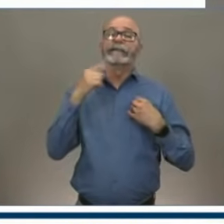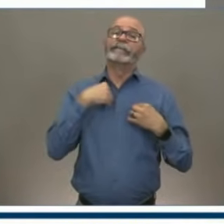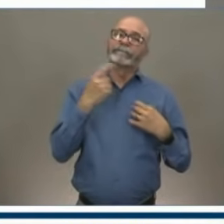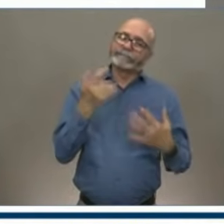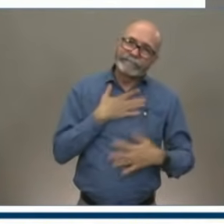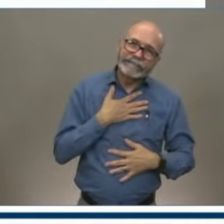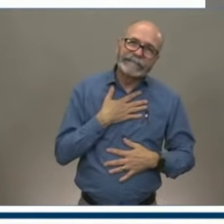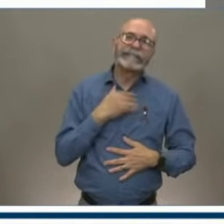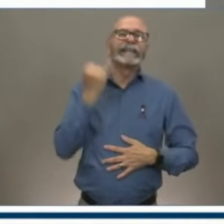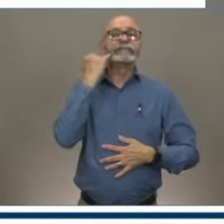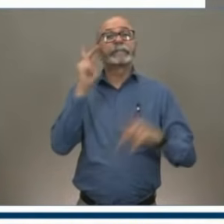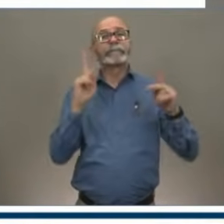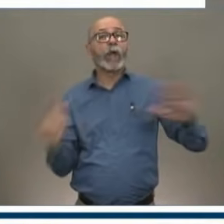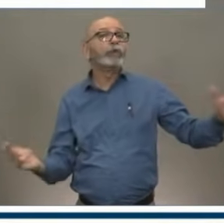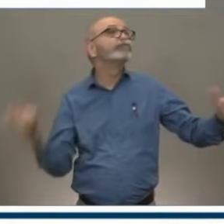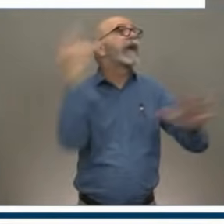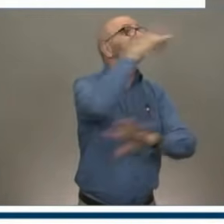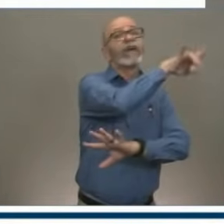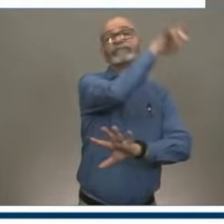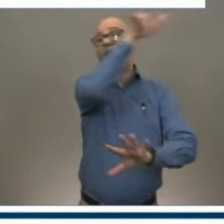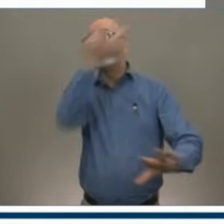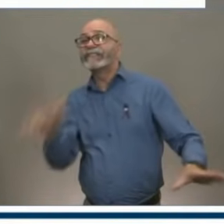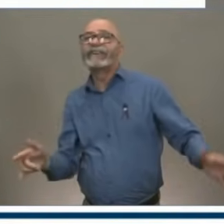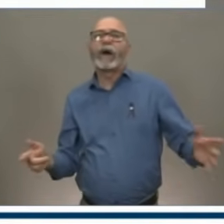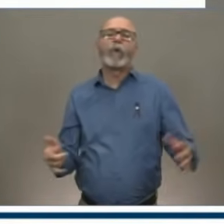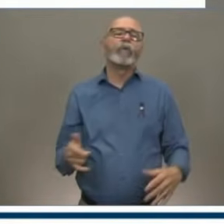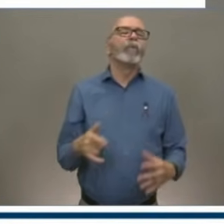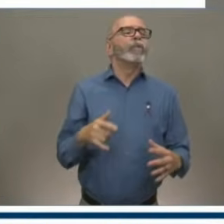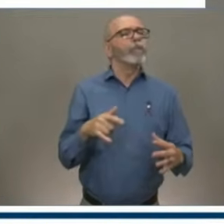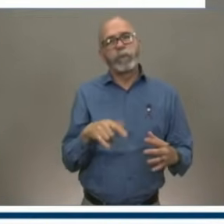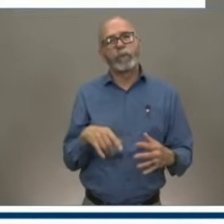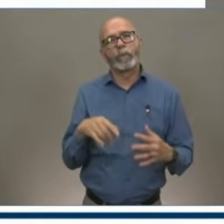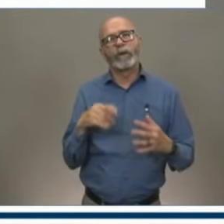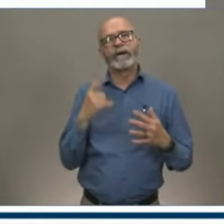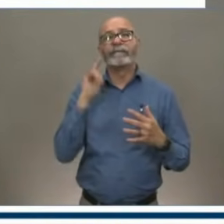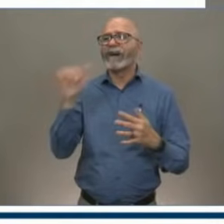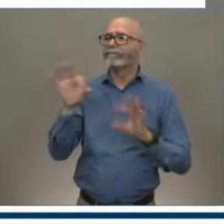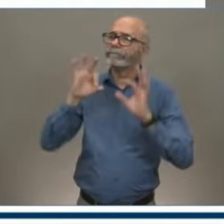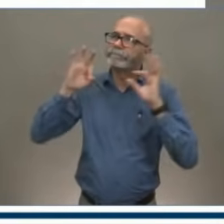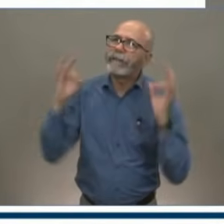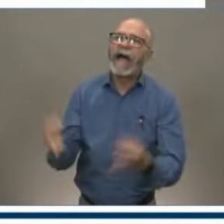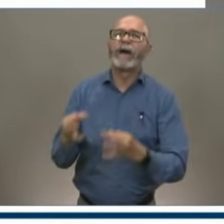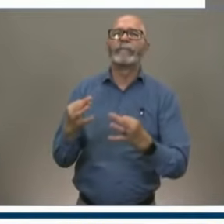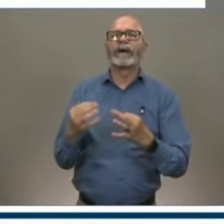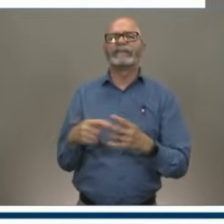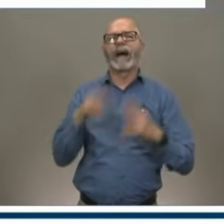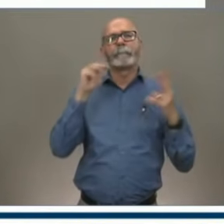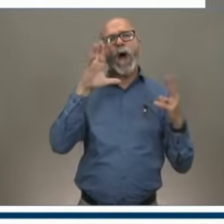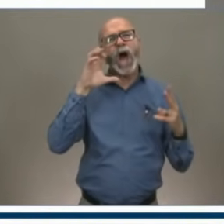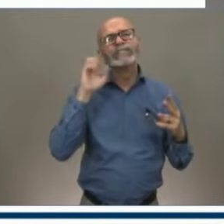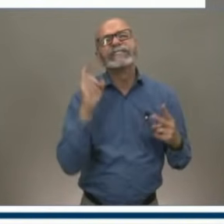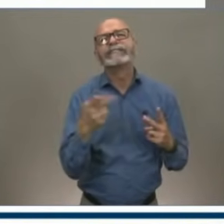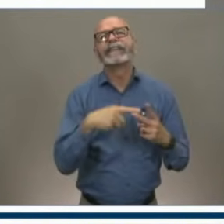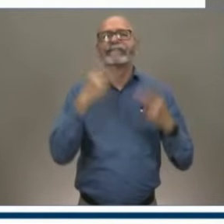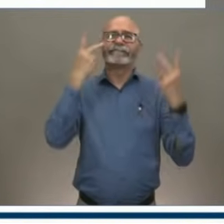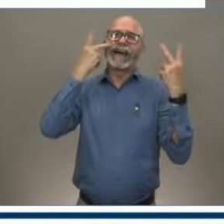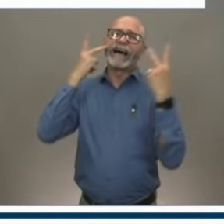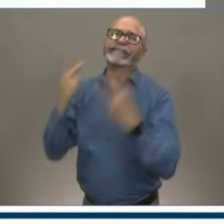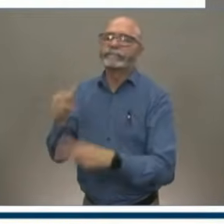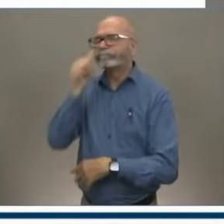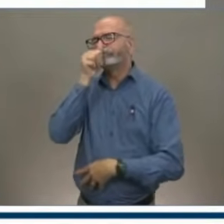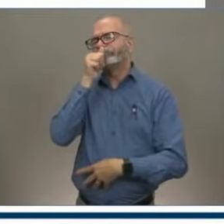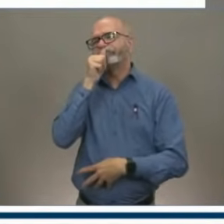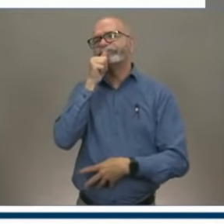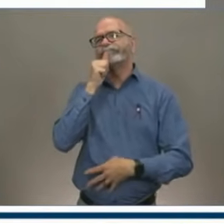families. Since March, they have been spending most or all of their time in Nova Scotia in a modified quarantine that allows contact only